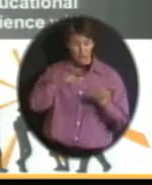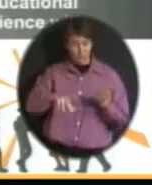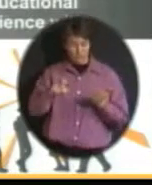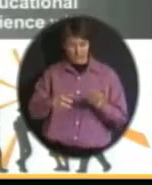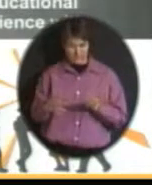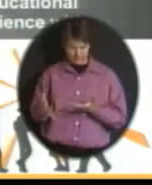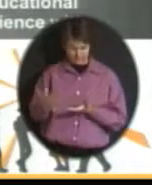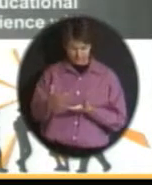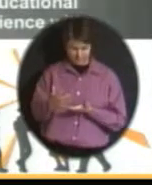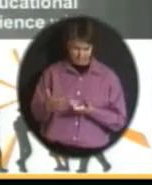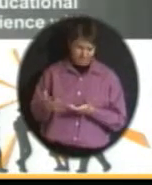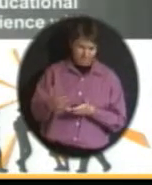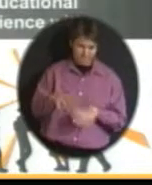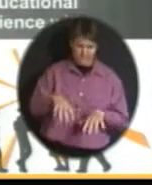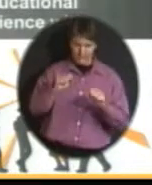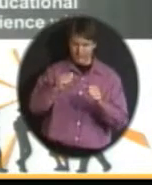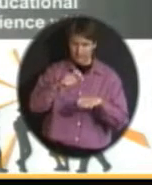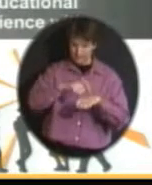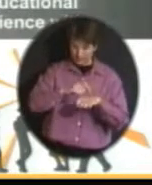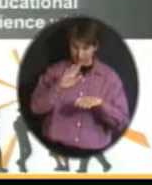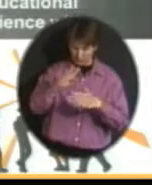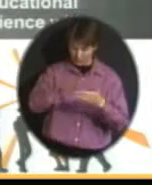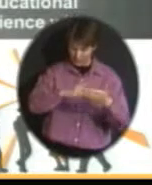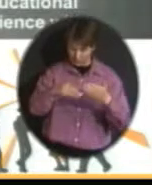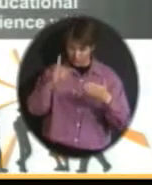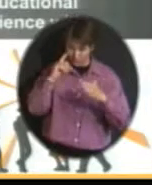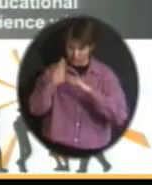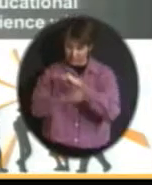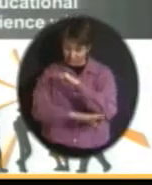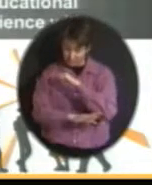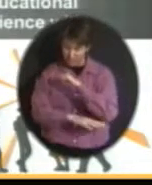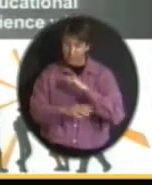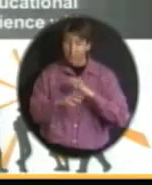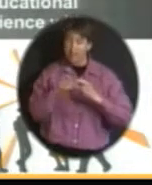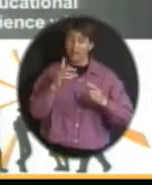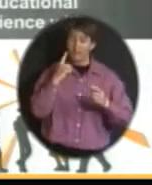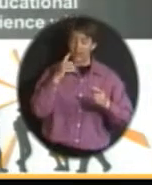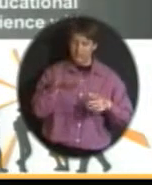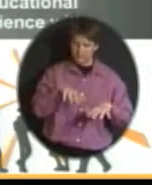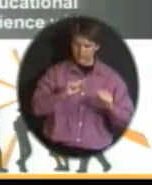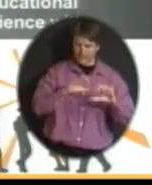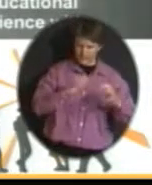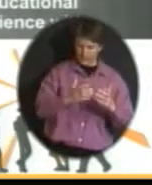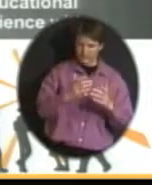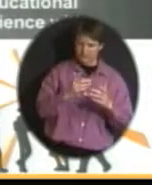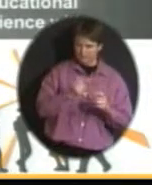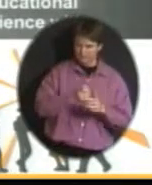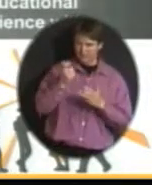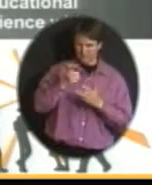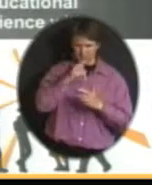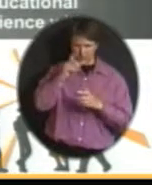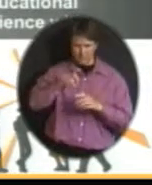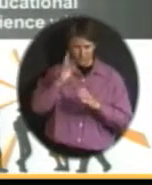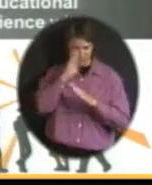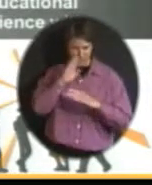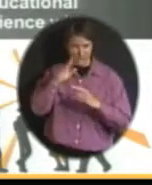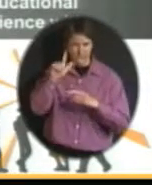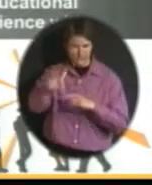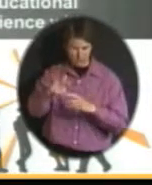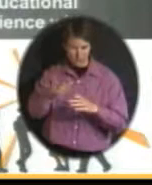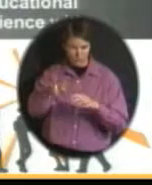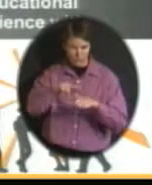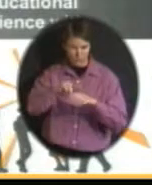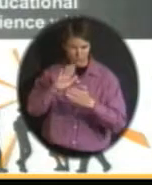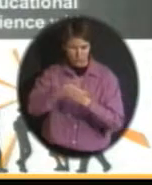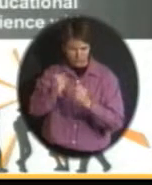in their schedule, they can take a course over the summer to give them a little extra time in their schedule the following year. We also offer weight fitness. Originally this was